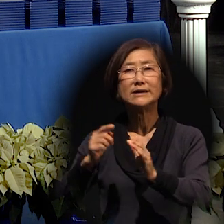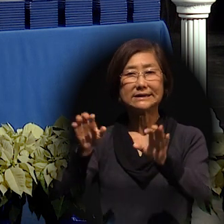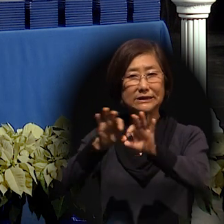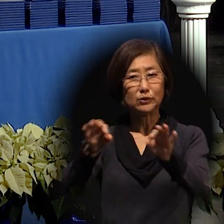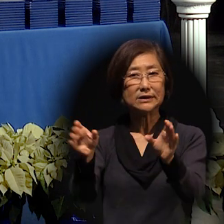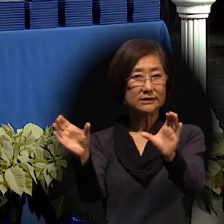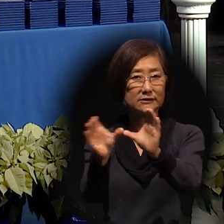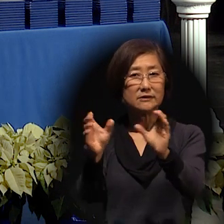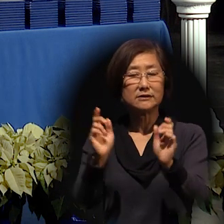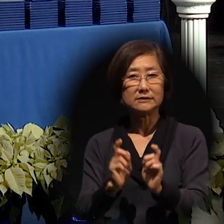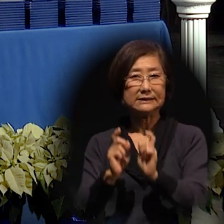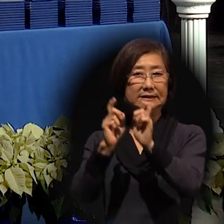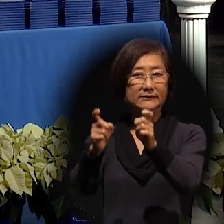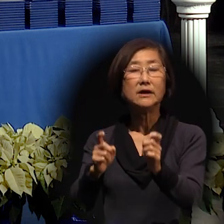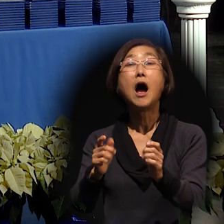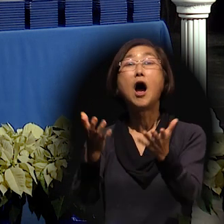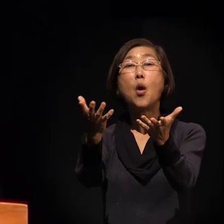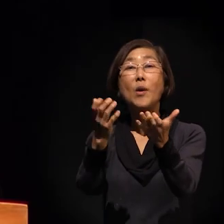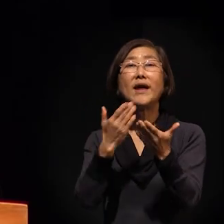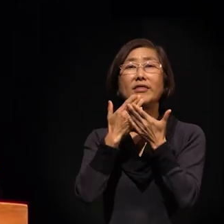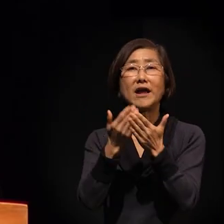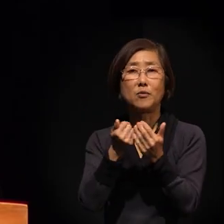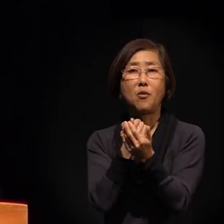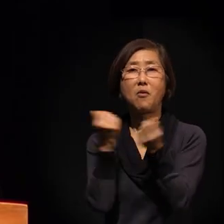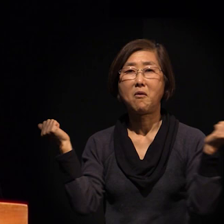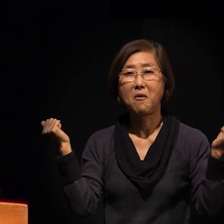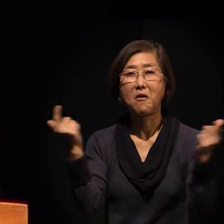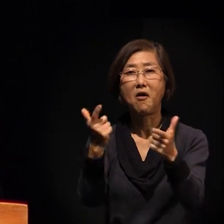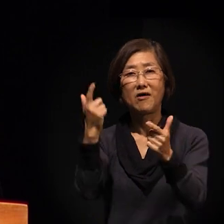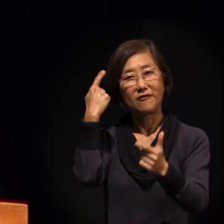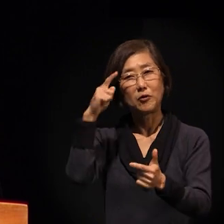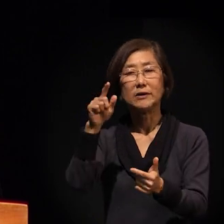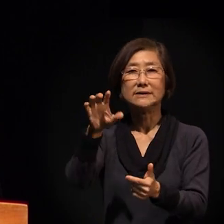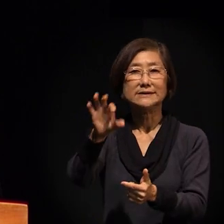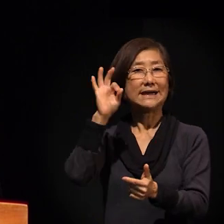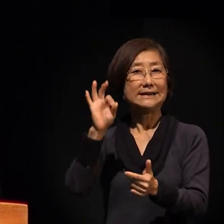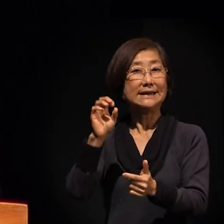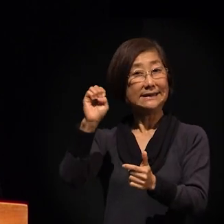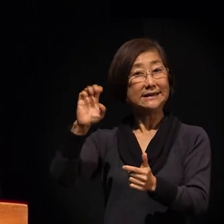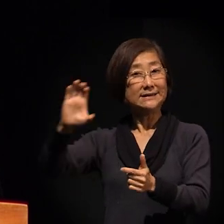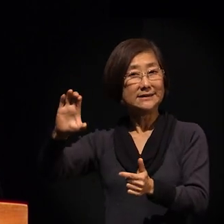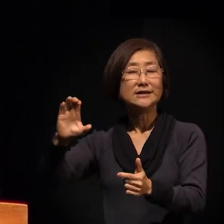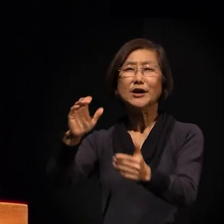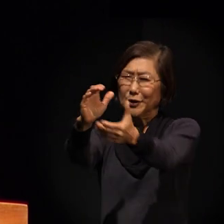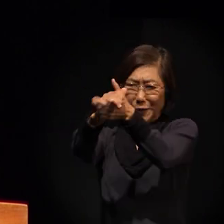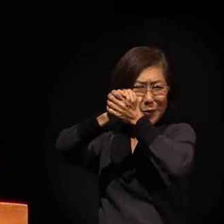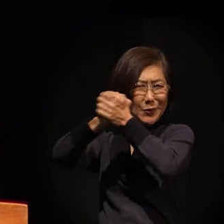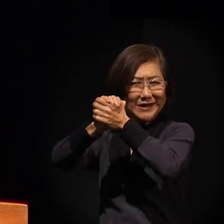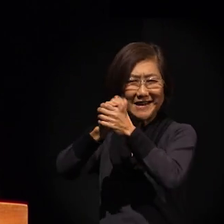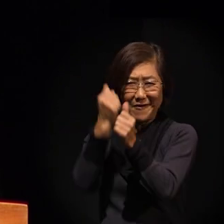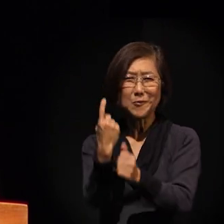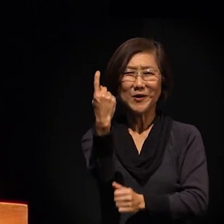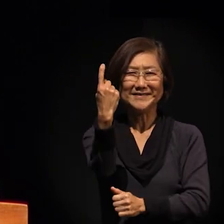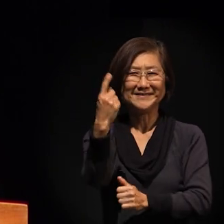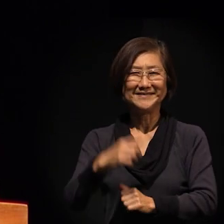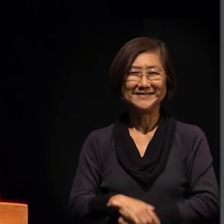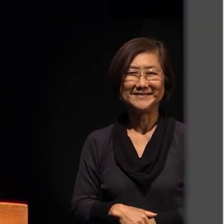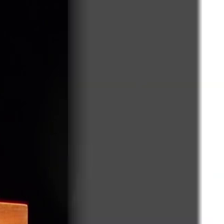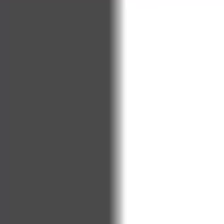degree or certificate to be conferred, and I want to thank them all for selecting ECC. Congratulations,